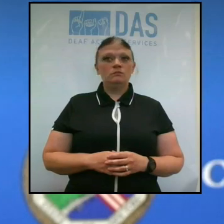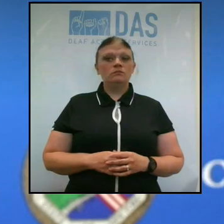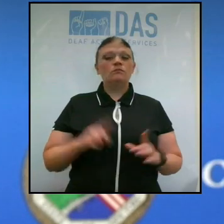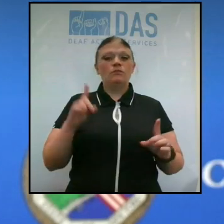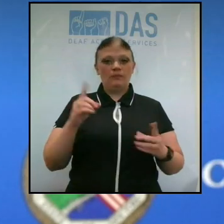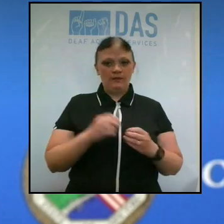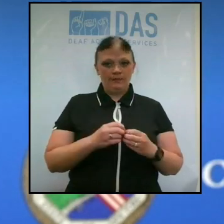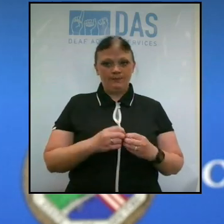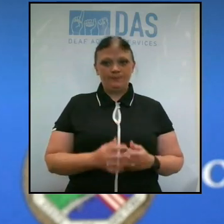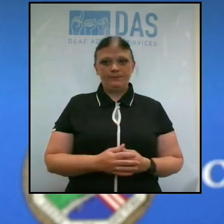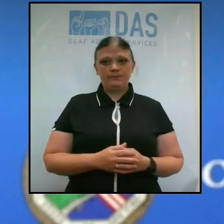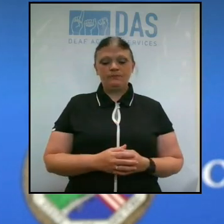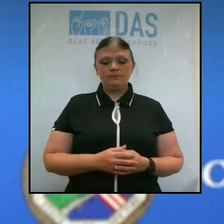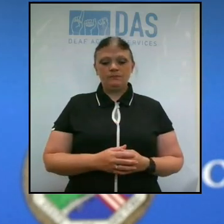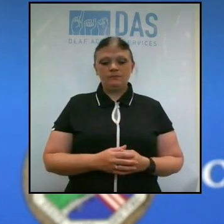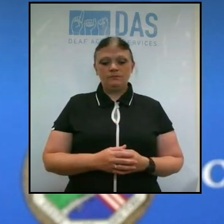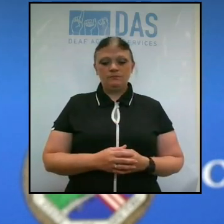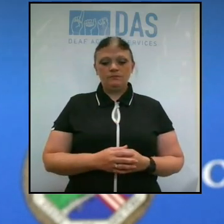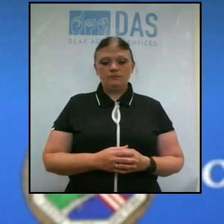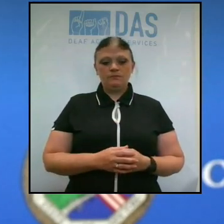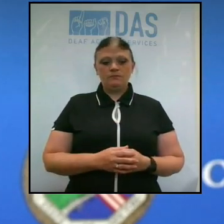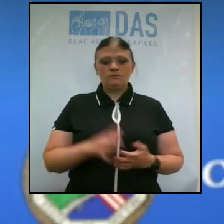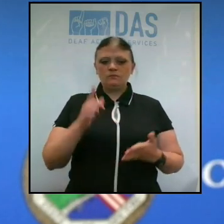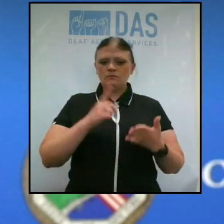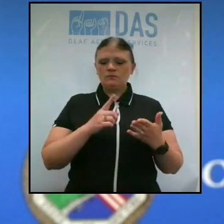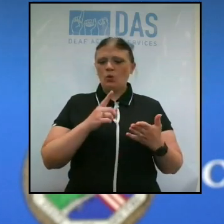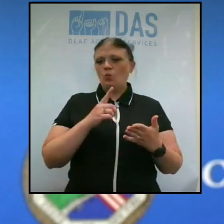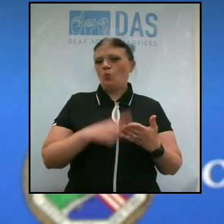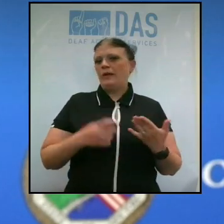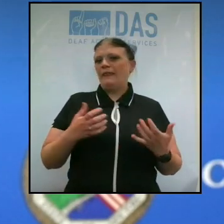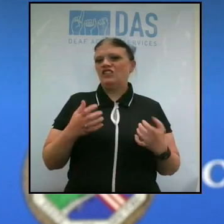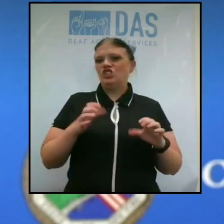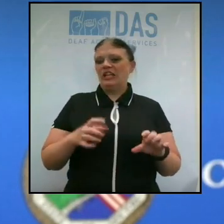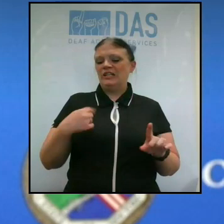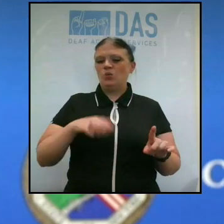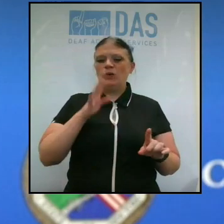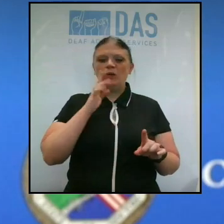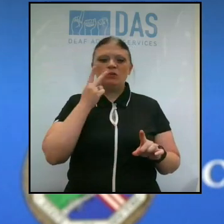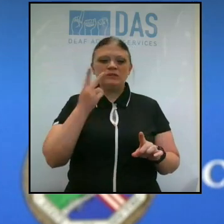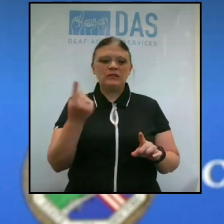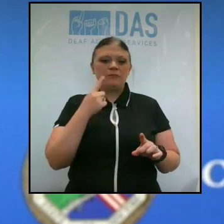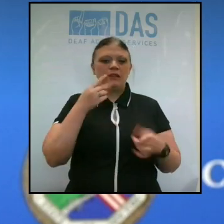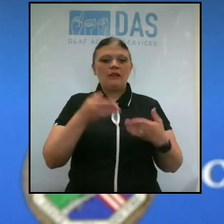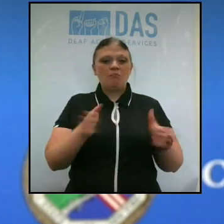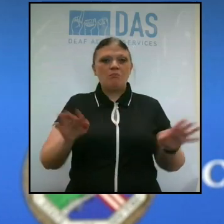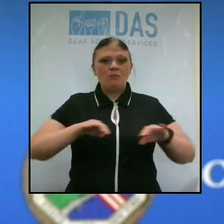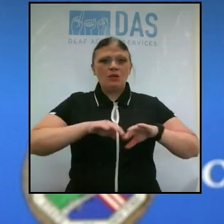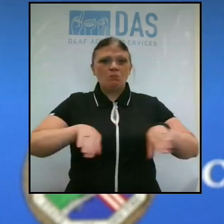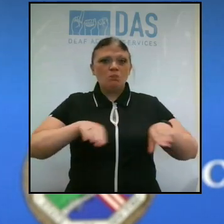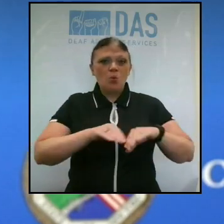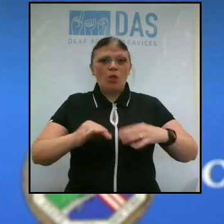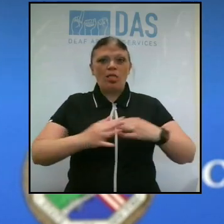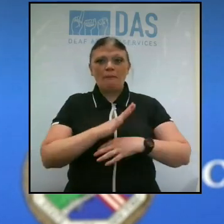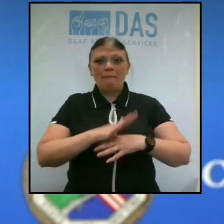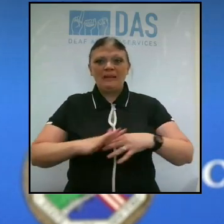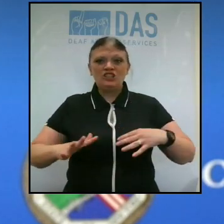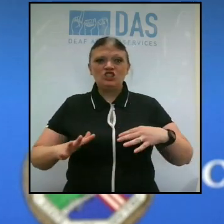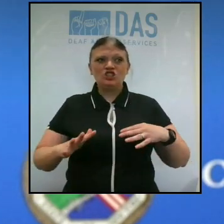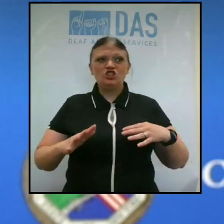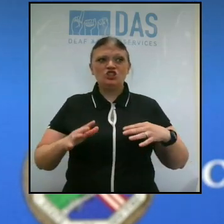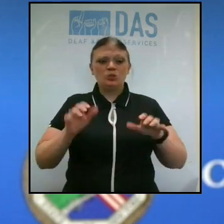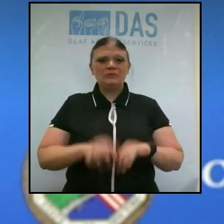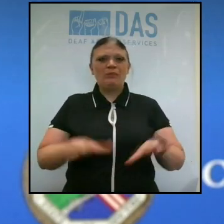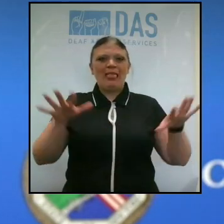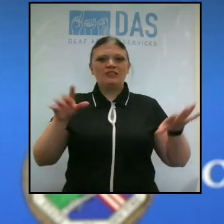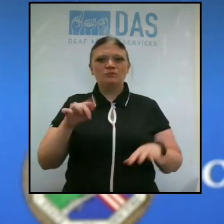Yeah, one more question for you. What are the chances that we'll see things like public pools or beaches or splash pads